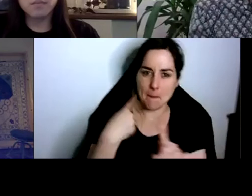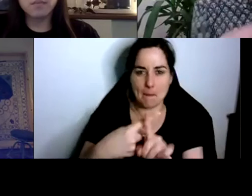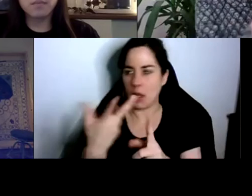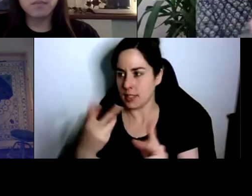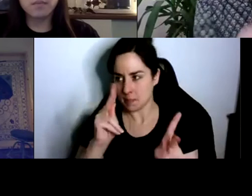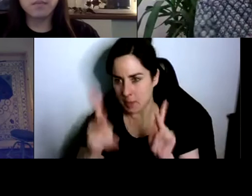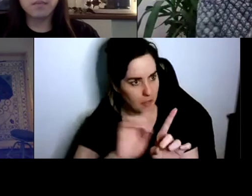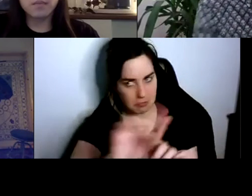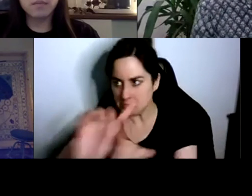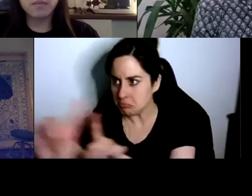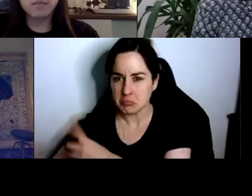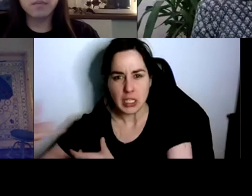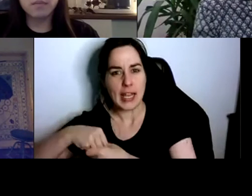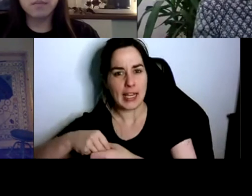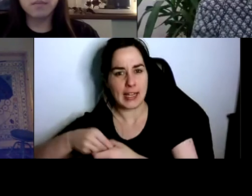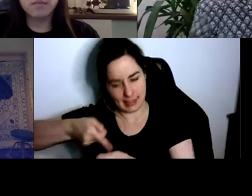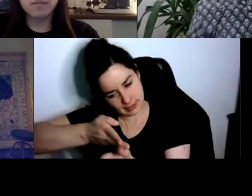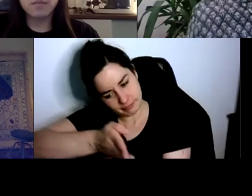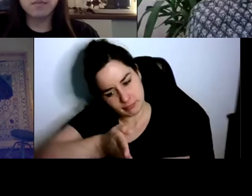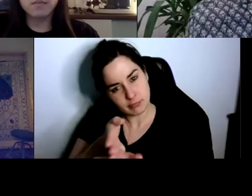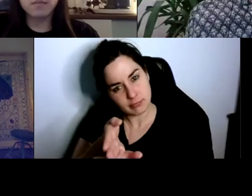organizations and in our sectors, right?